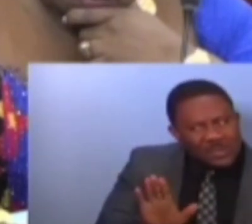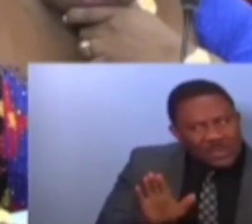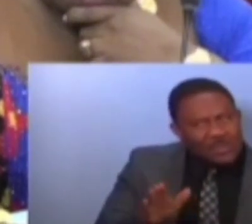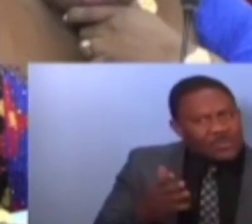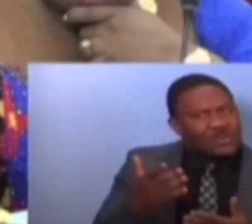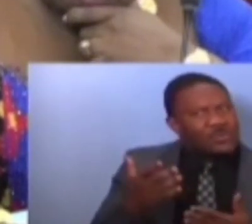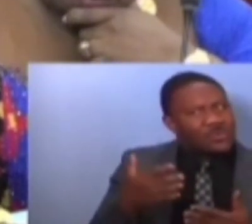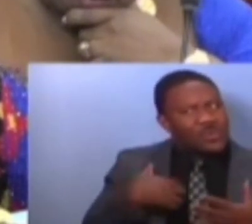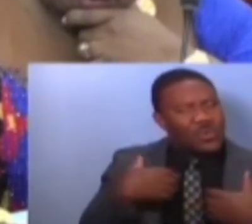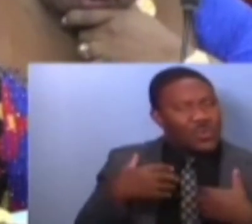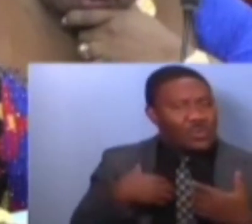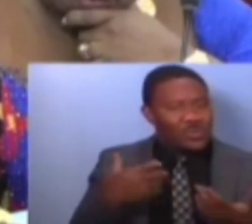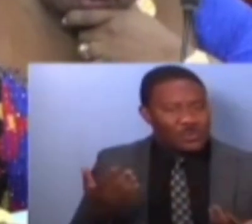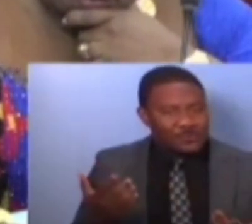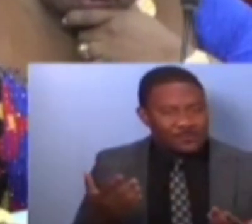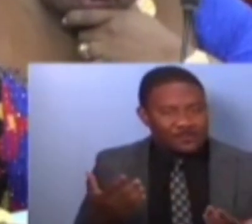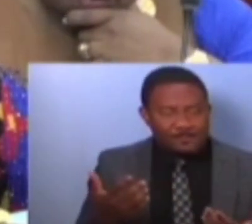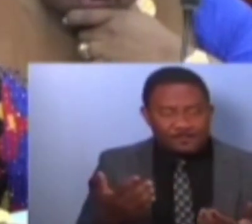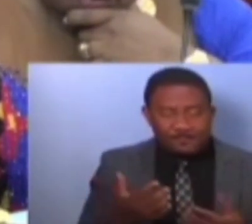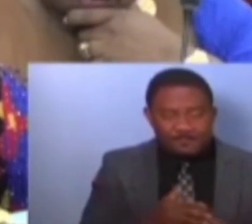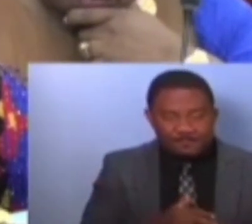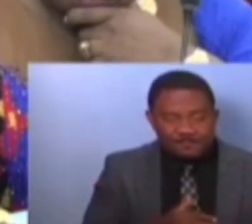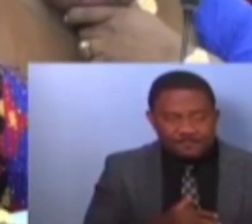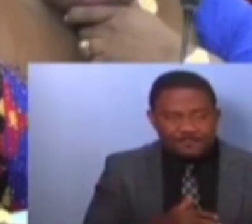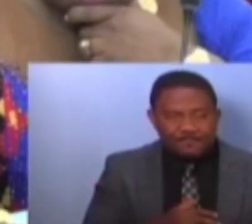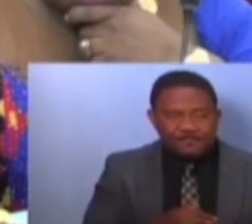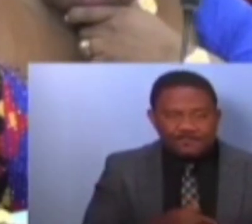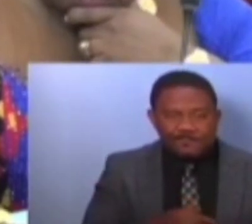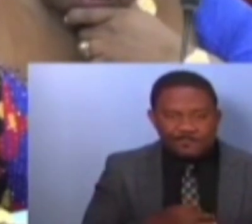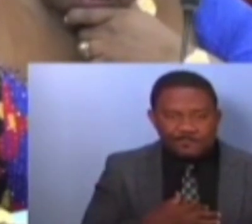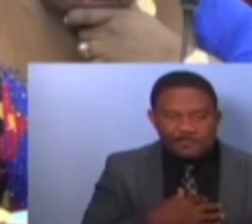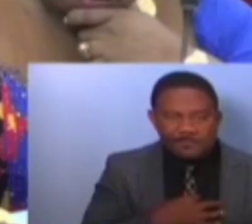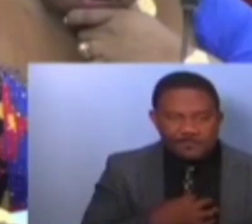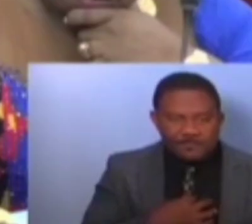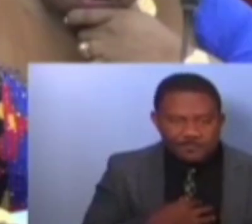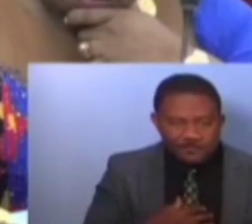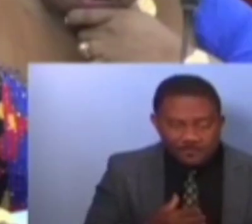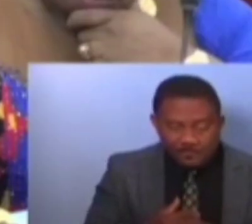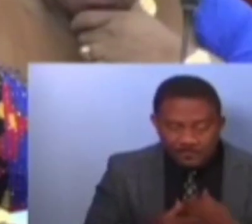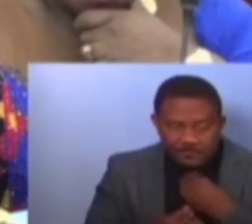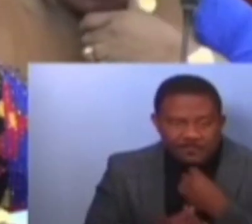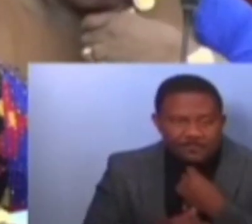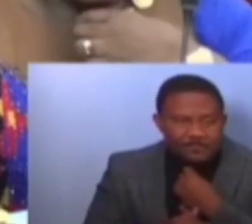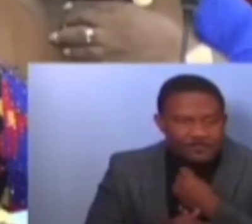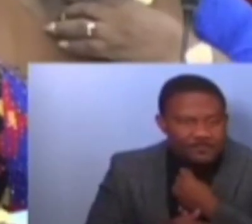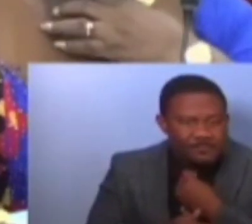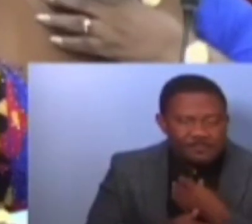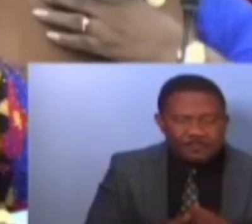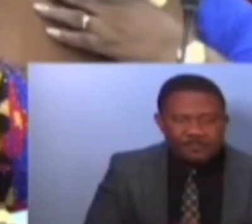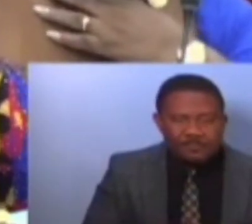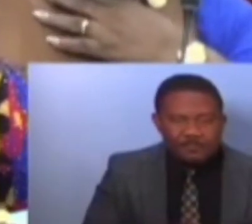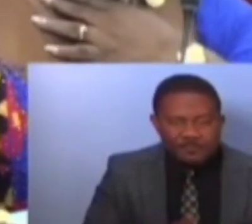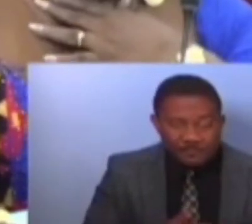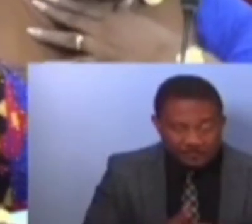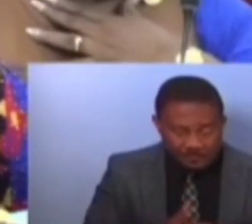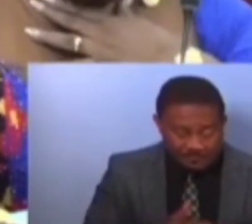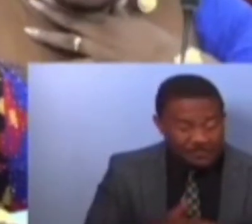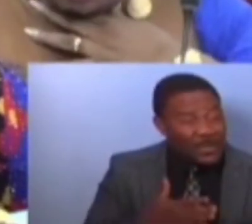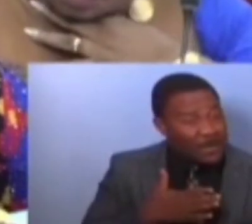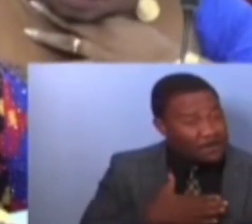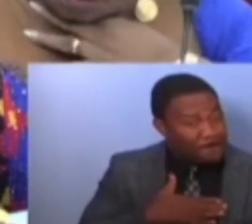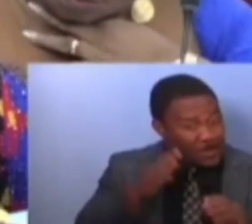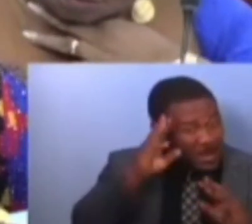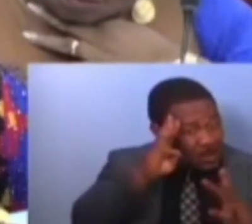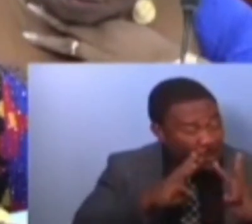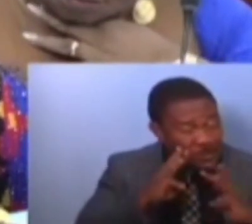other. I am here with his own records. Mr. Chair, my contention basically is